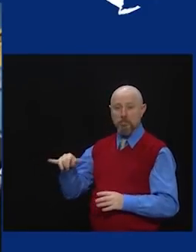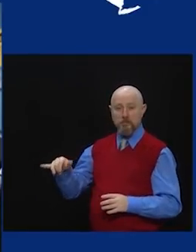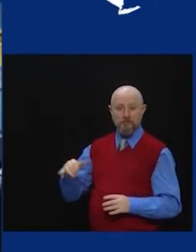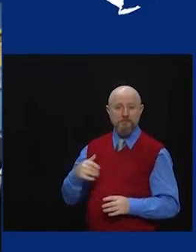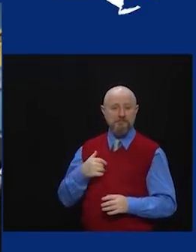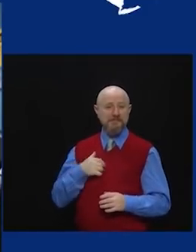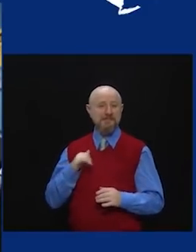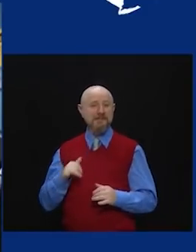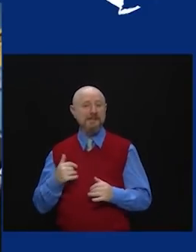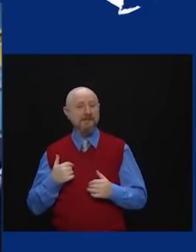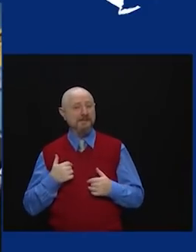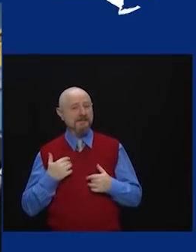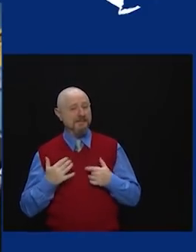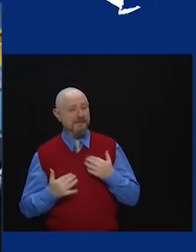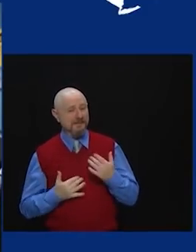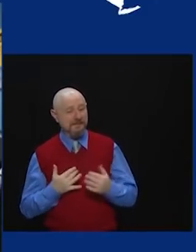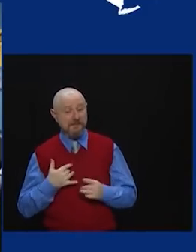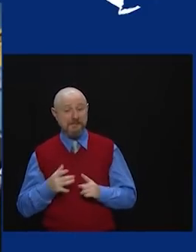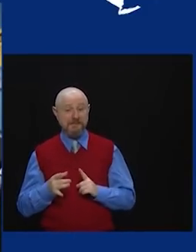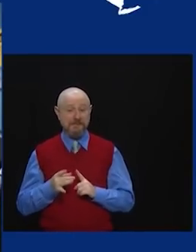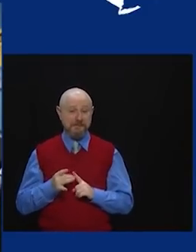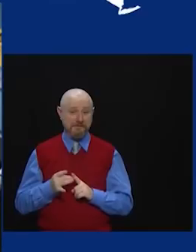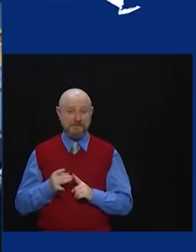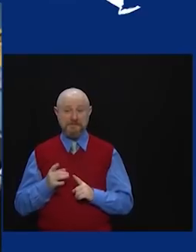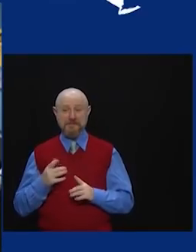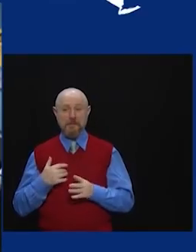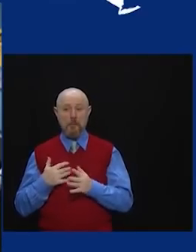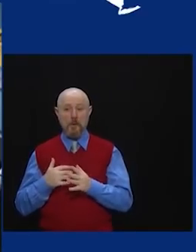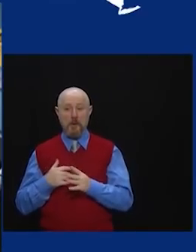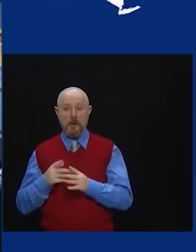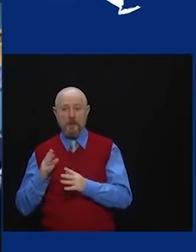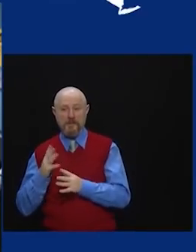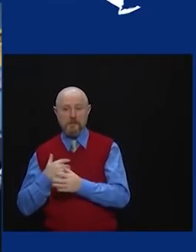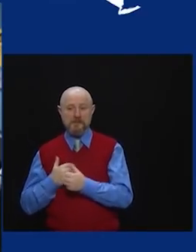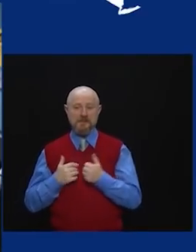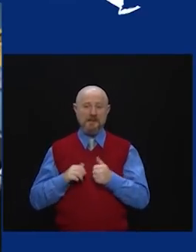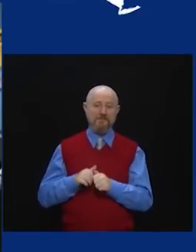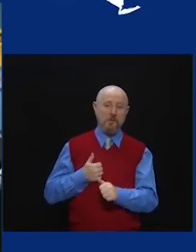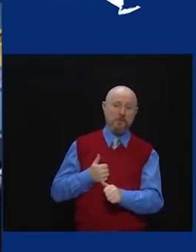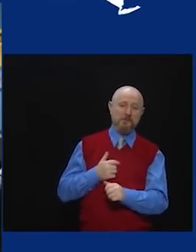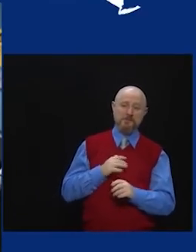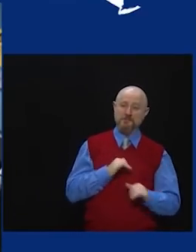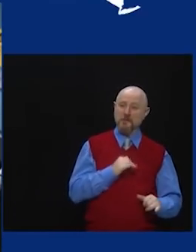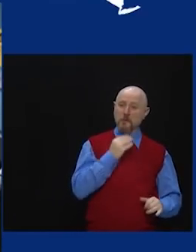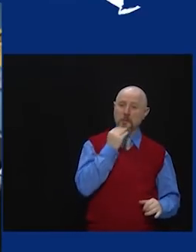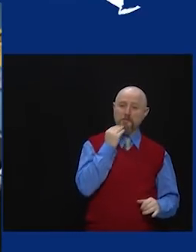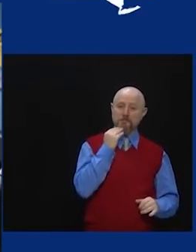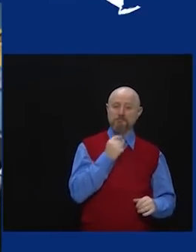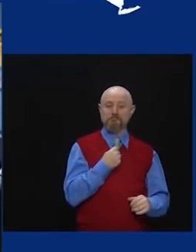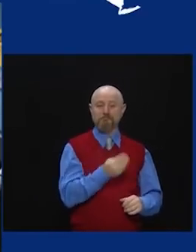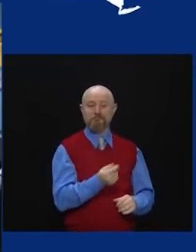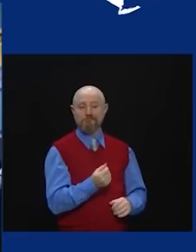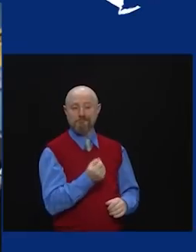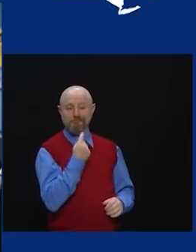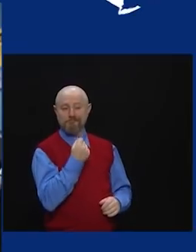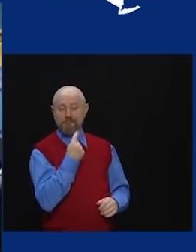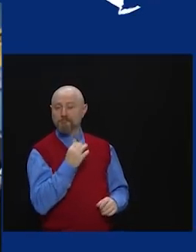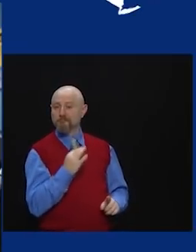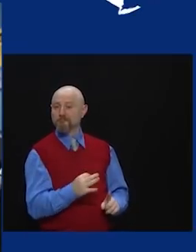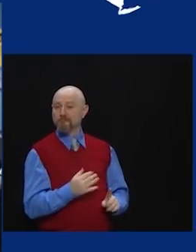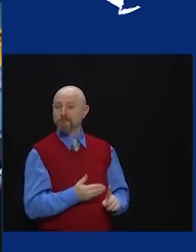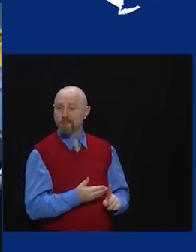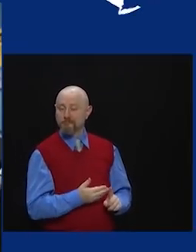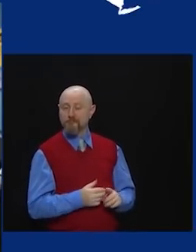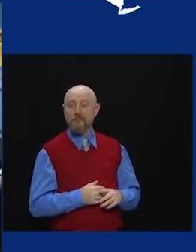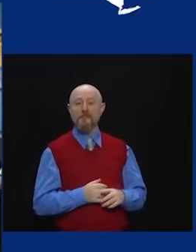infected. But we need much larger amounts than we have received. The